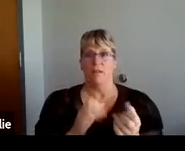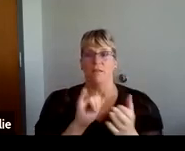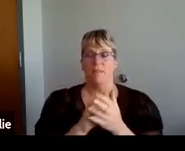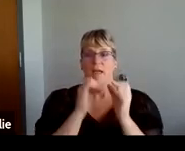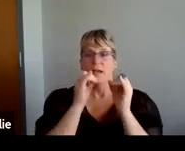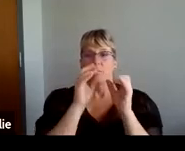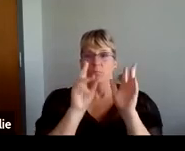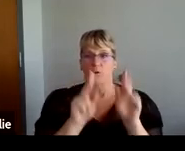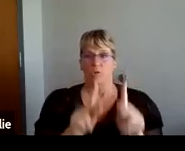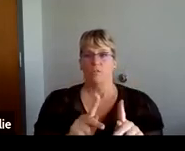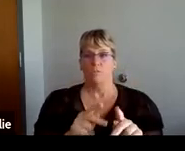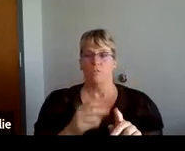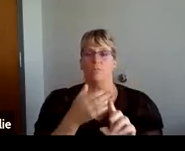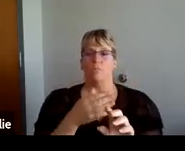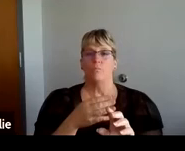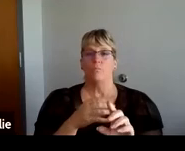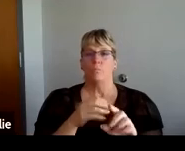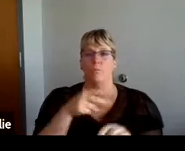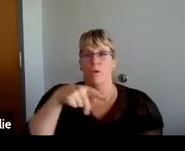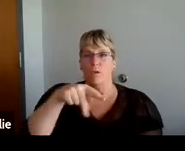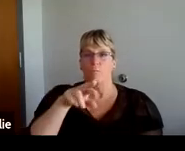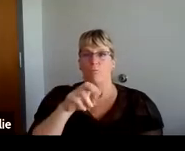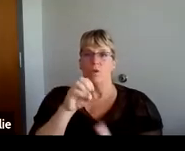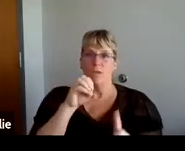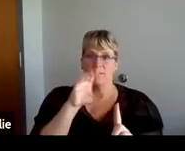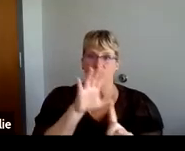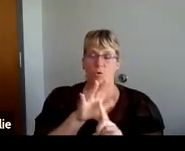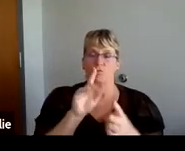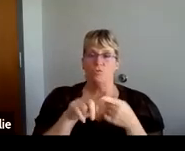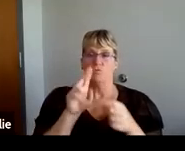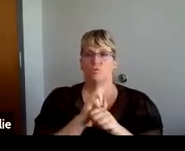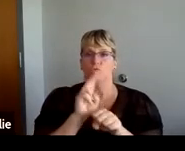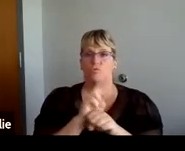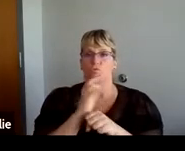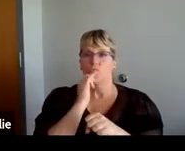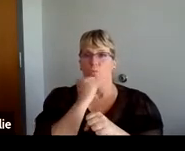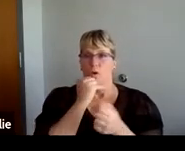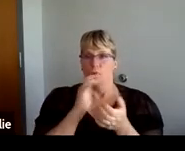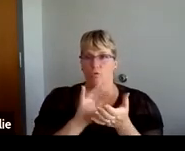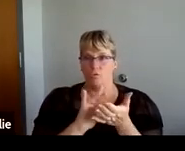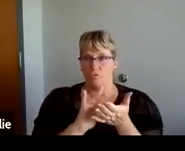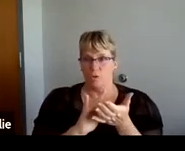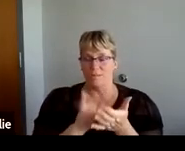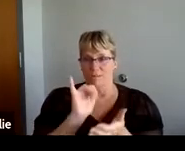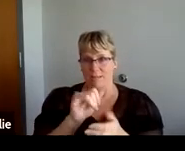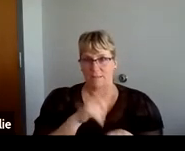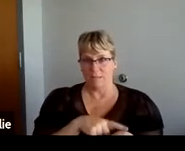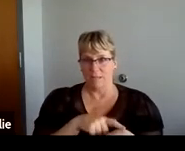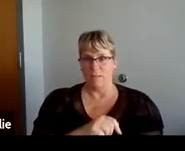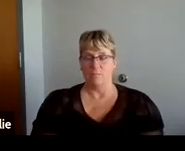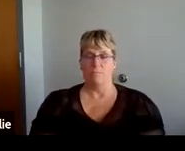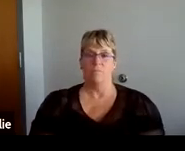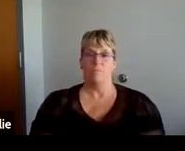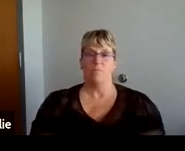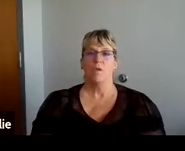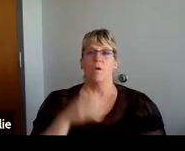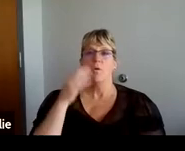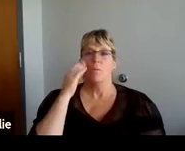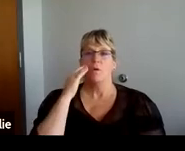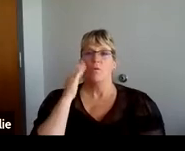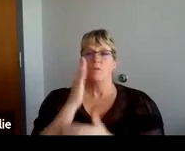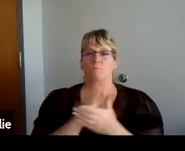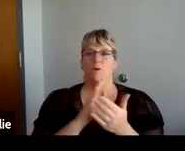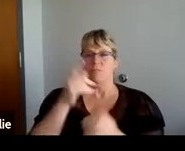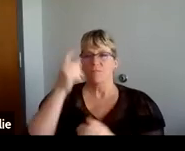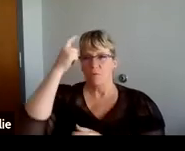more predisposed to use substances at that point. We also know that there's regions of our brain